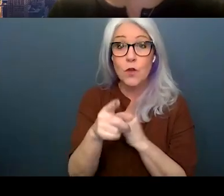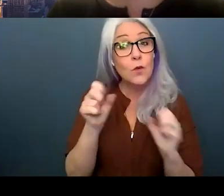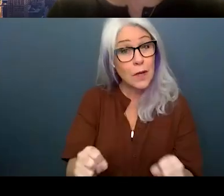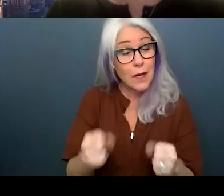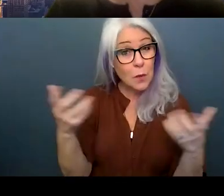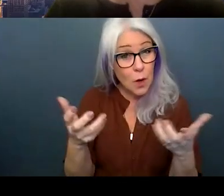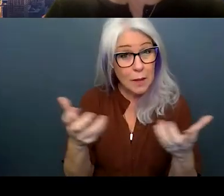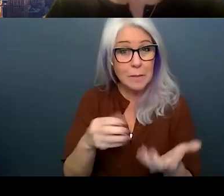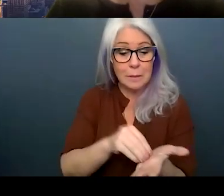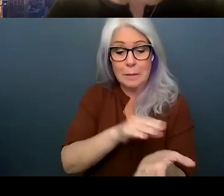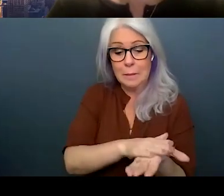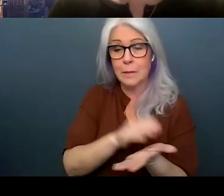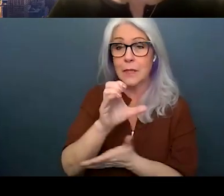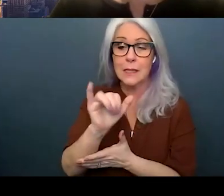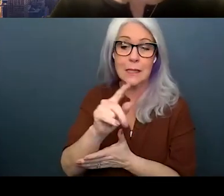properly.